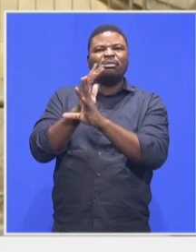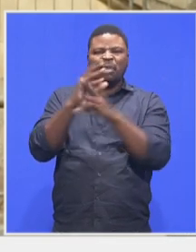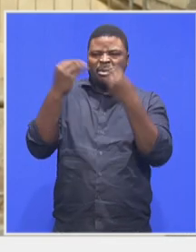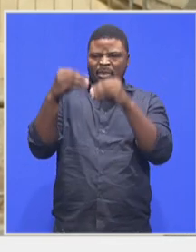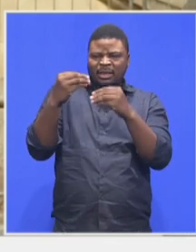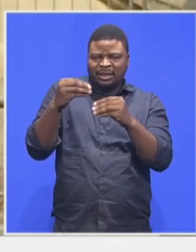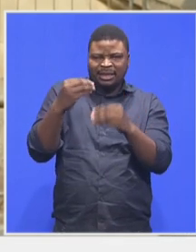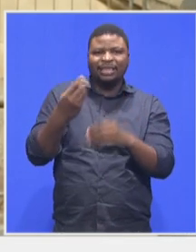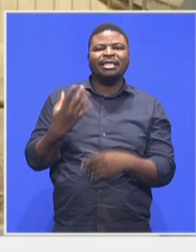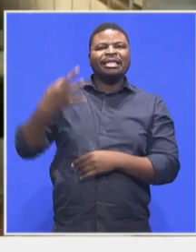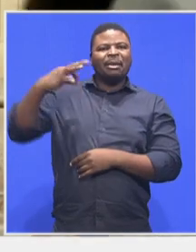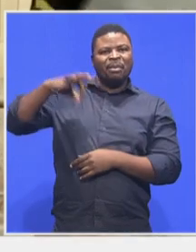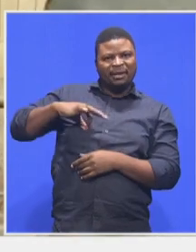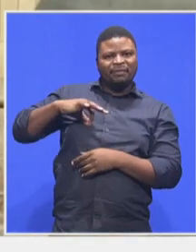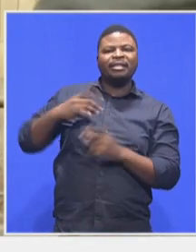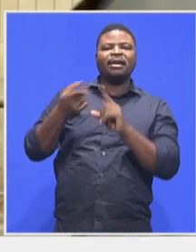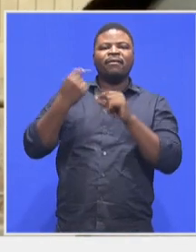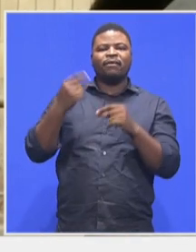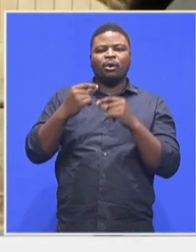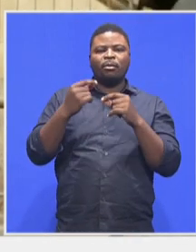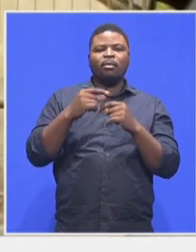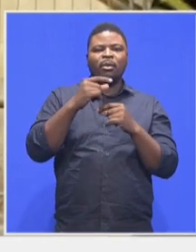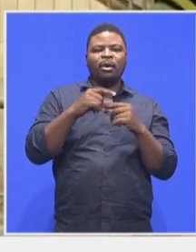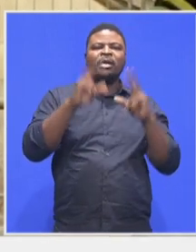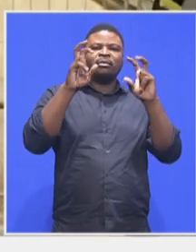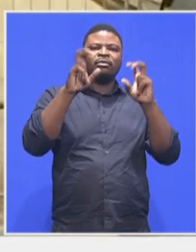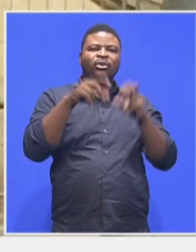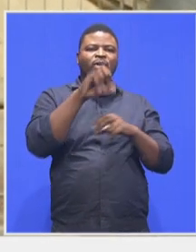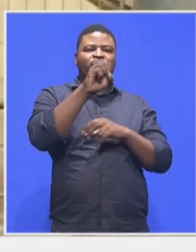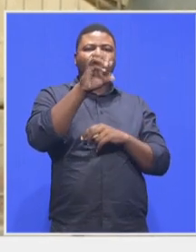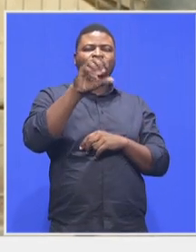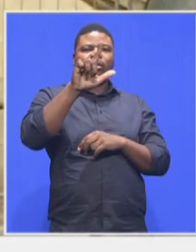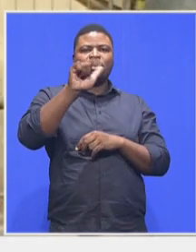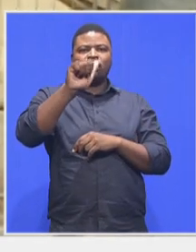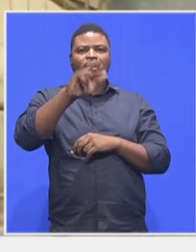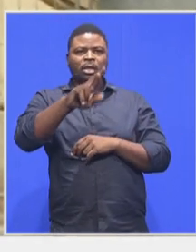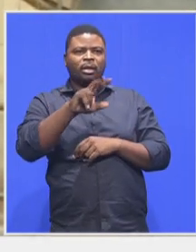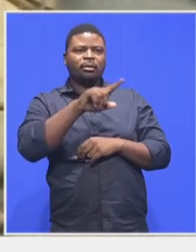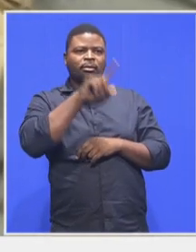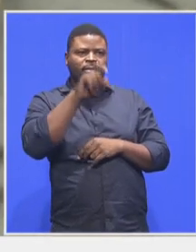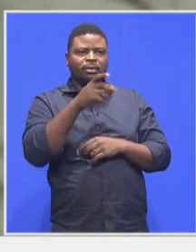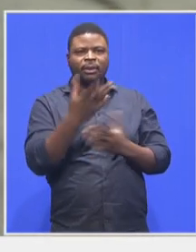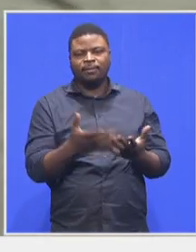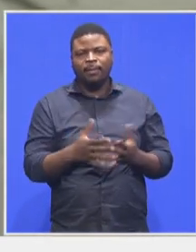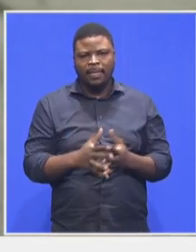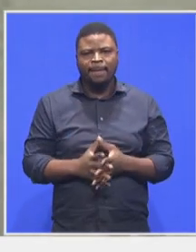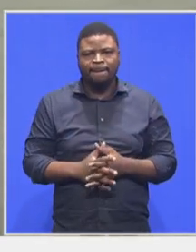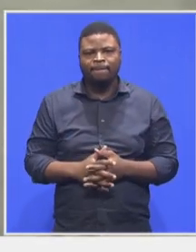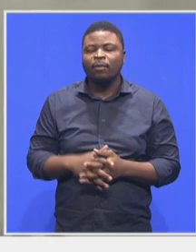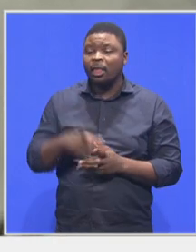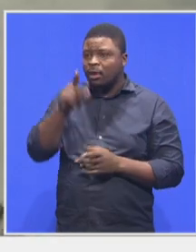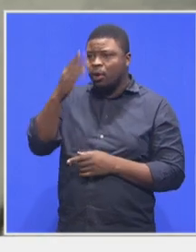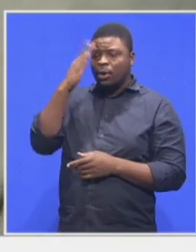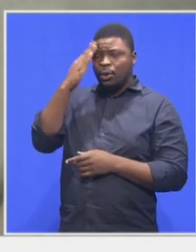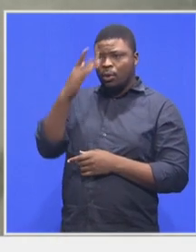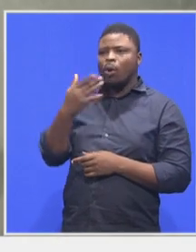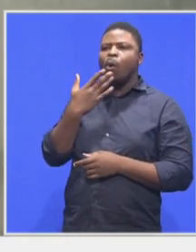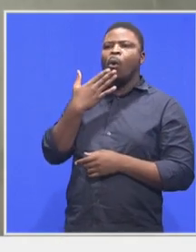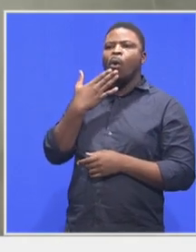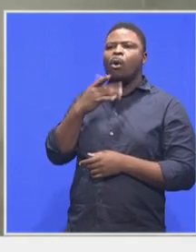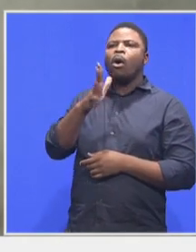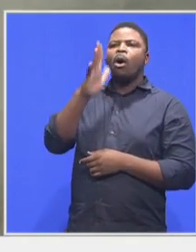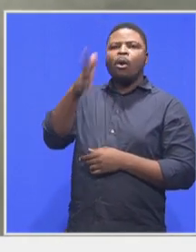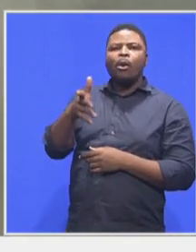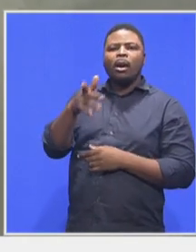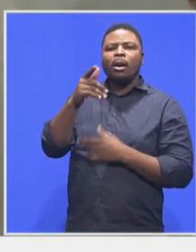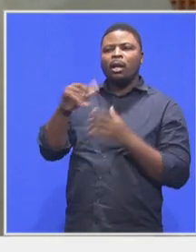benefiting from this. And do you have insight in terms of who is going to benefit from the rollout of these solar panels?